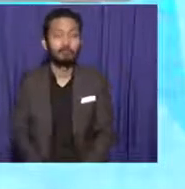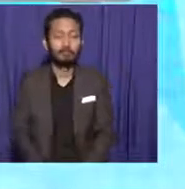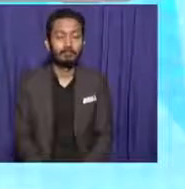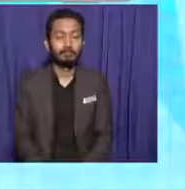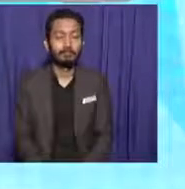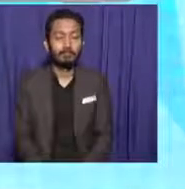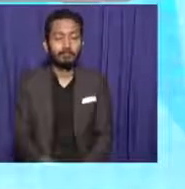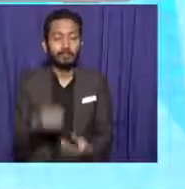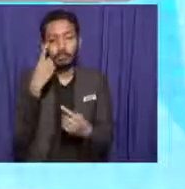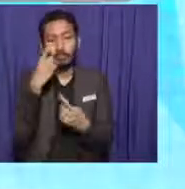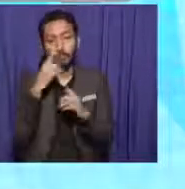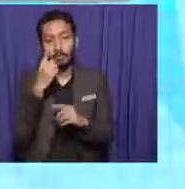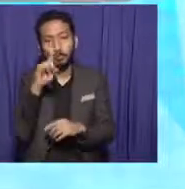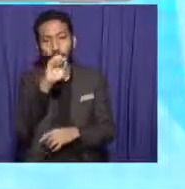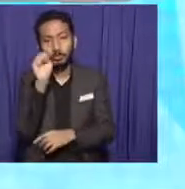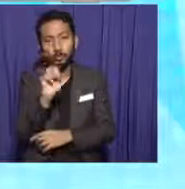Answer for C.